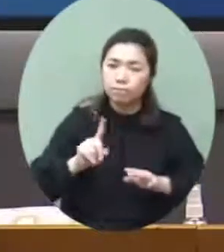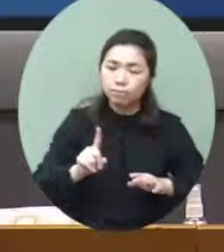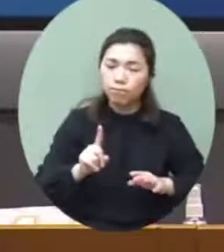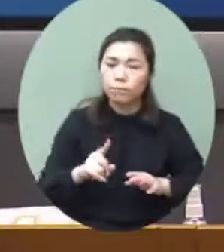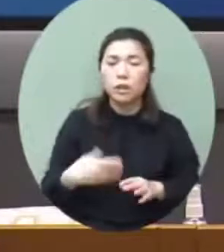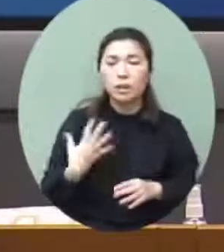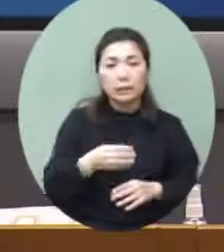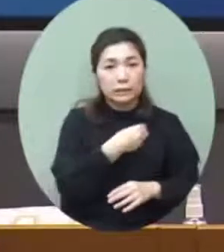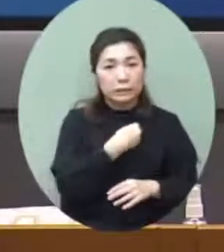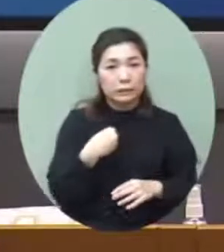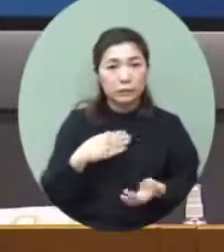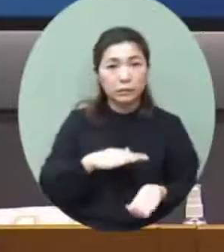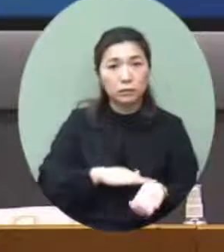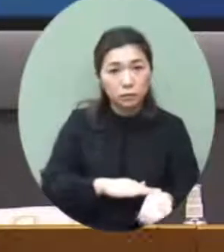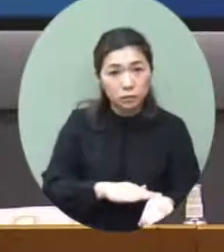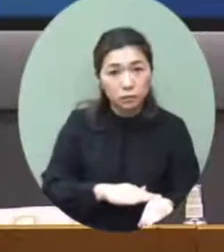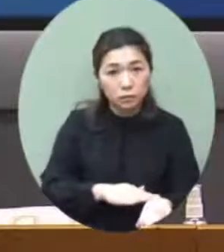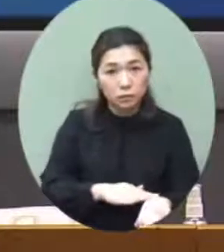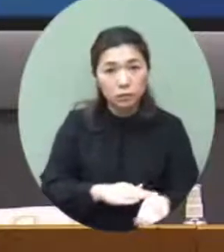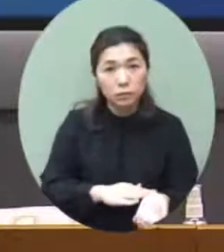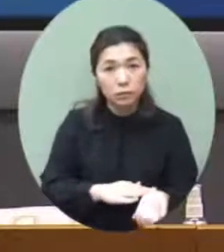care mode,